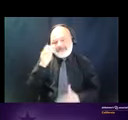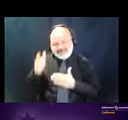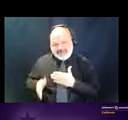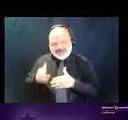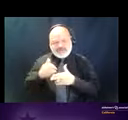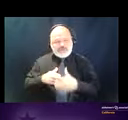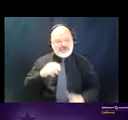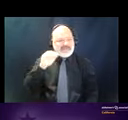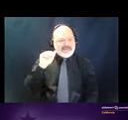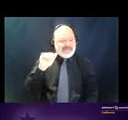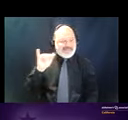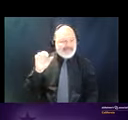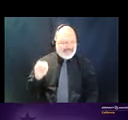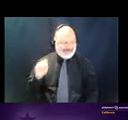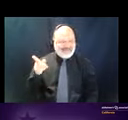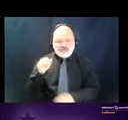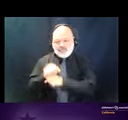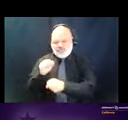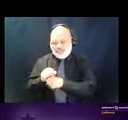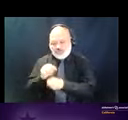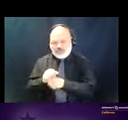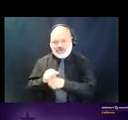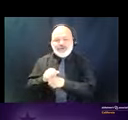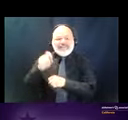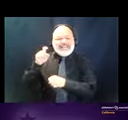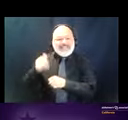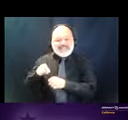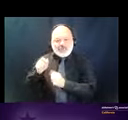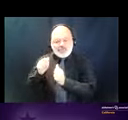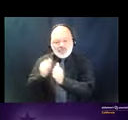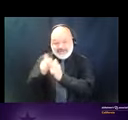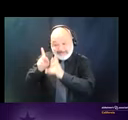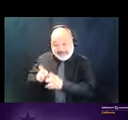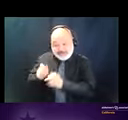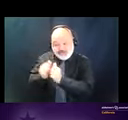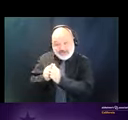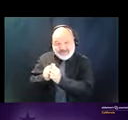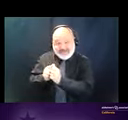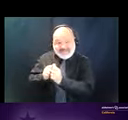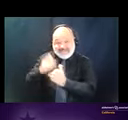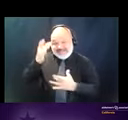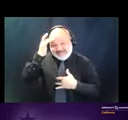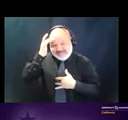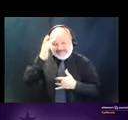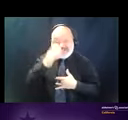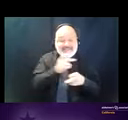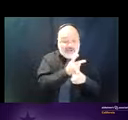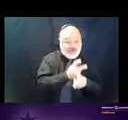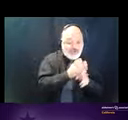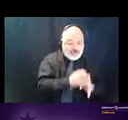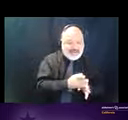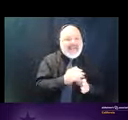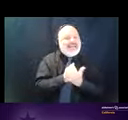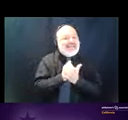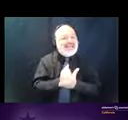AIM. And it works to ensure that needs of the persons with the disease and their caregivers are heard at a local, state, federal